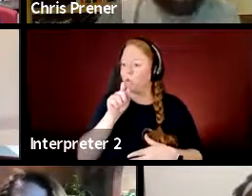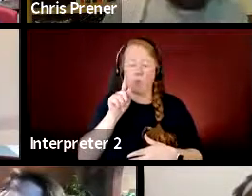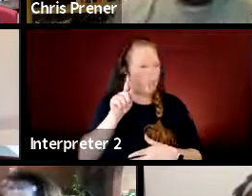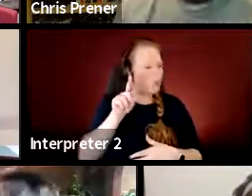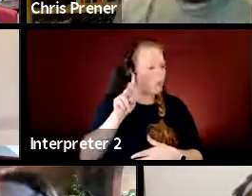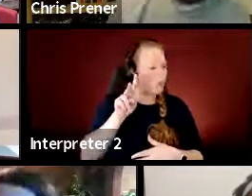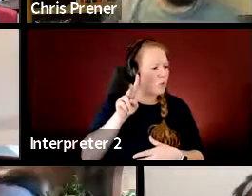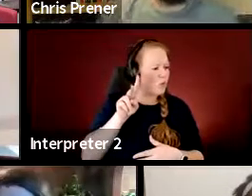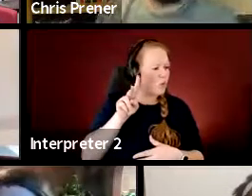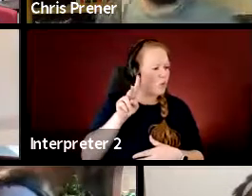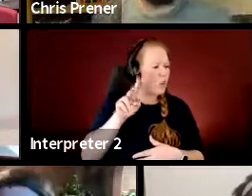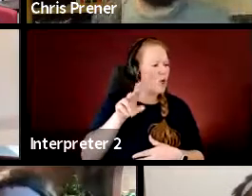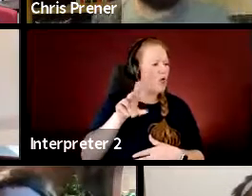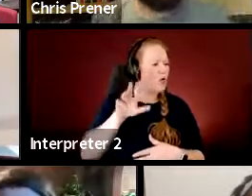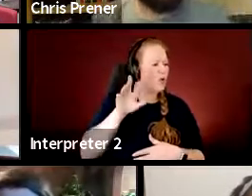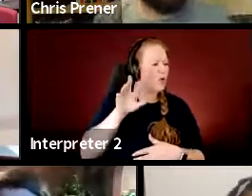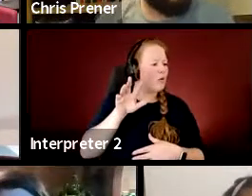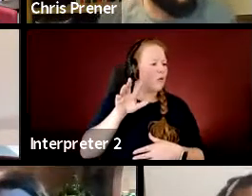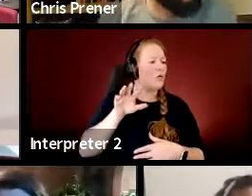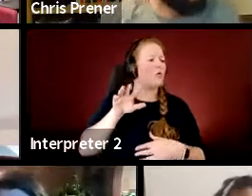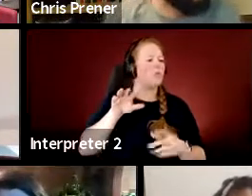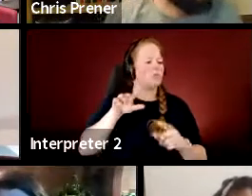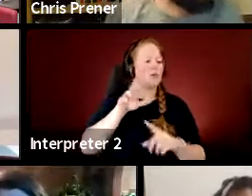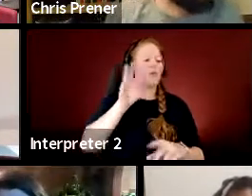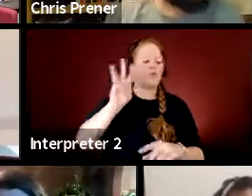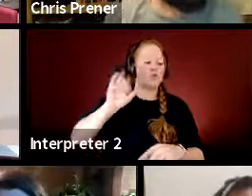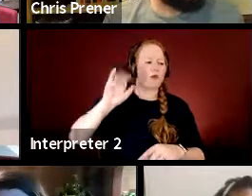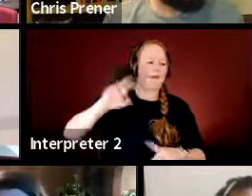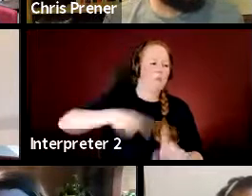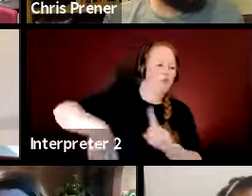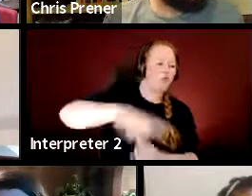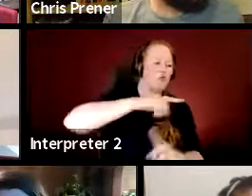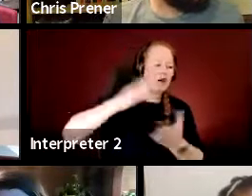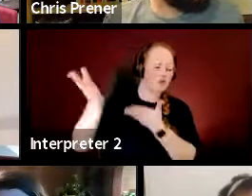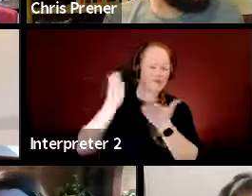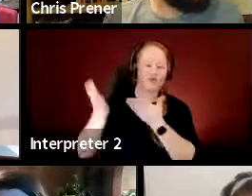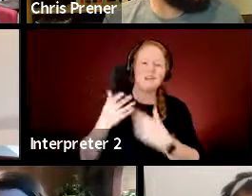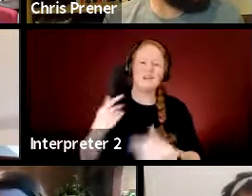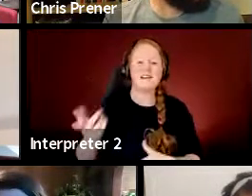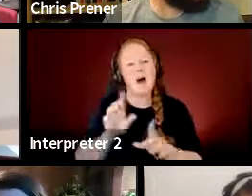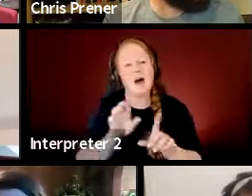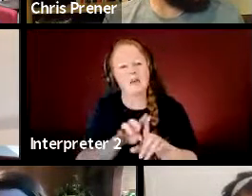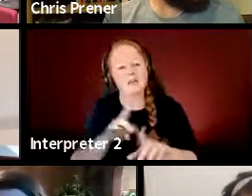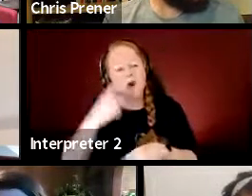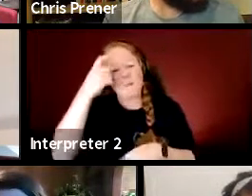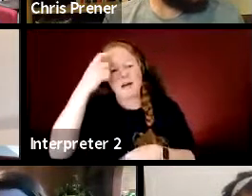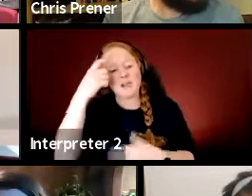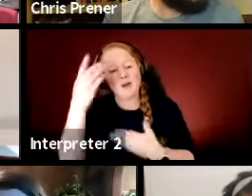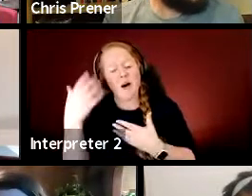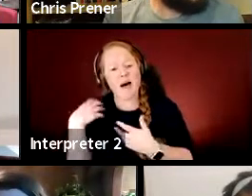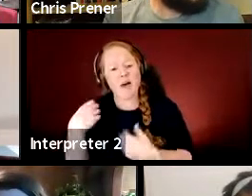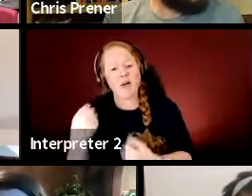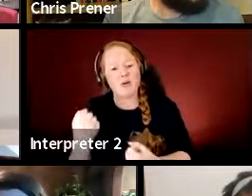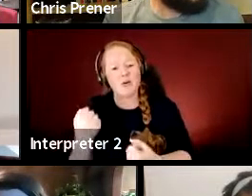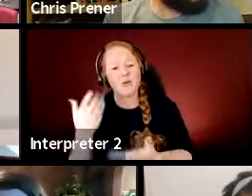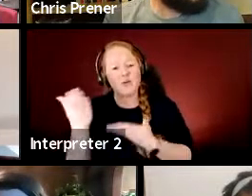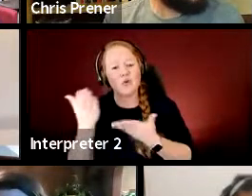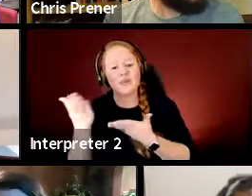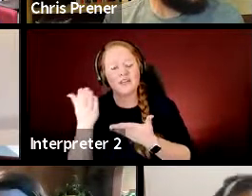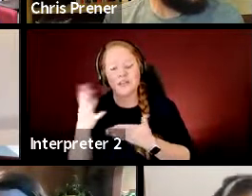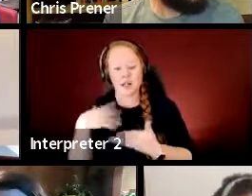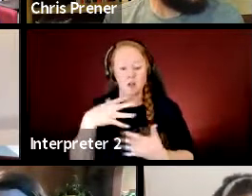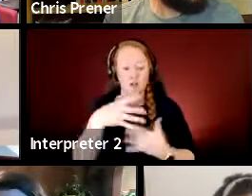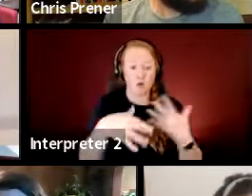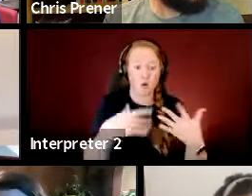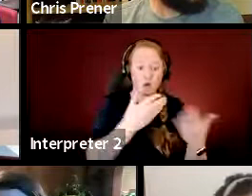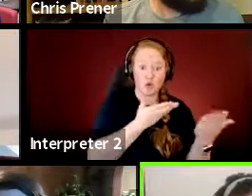some specificity around that, both in terms of mental health services and in substance use disorder services.